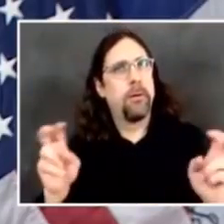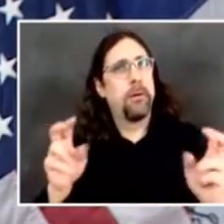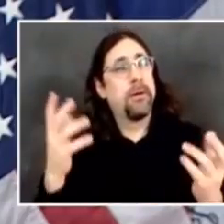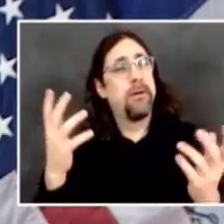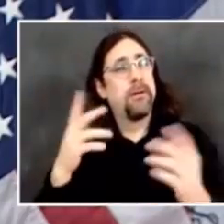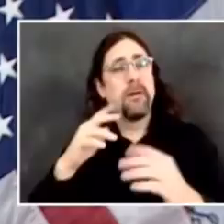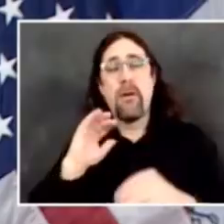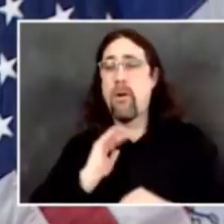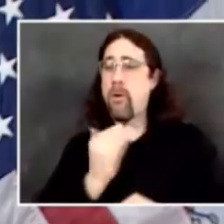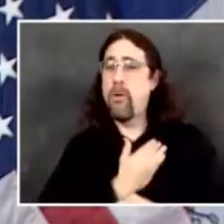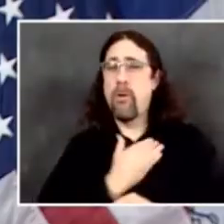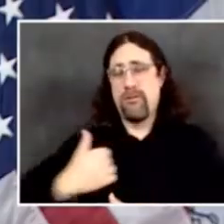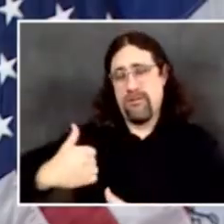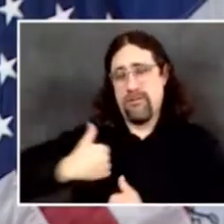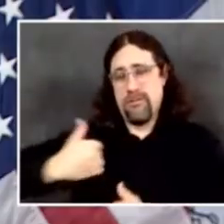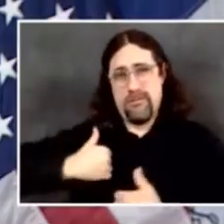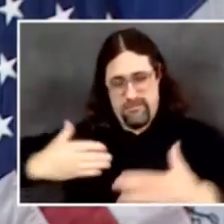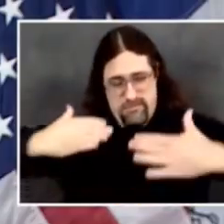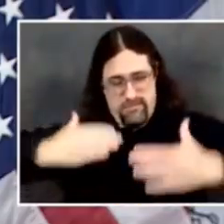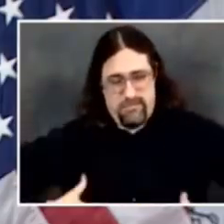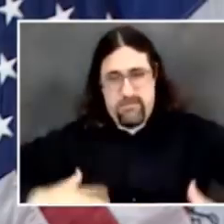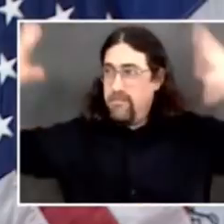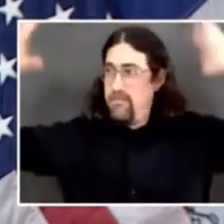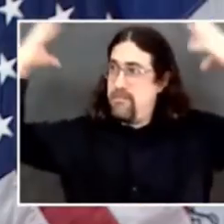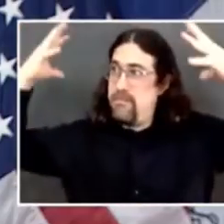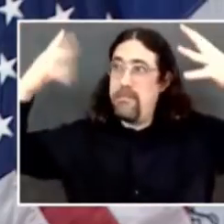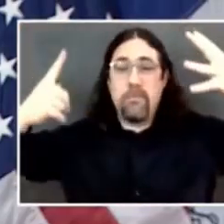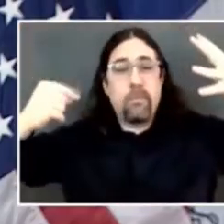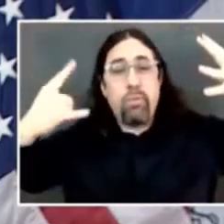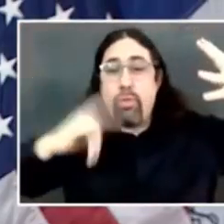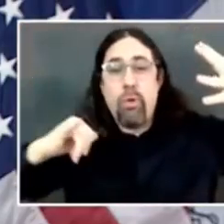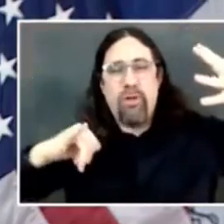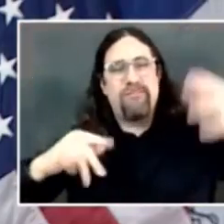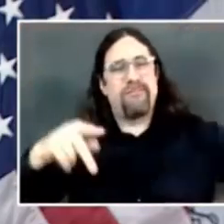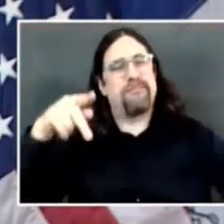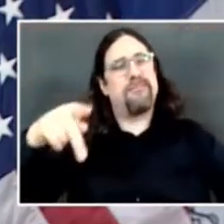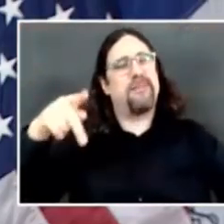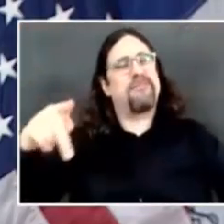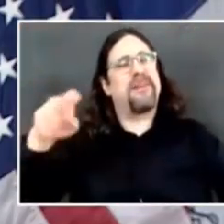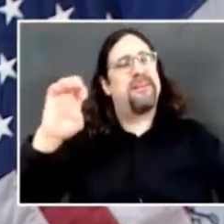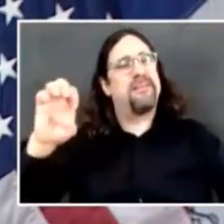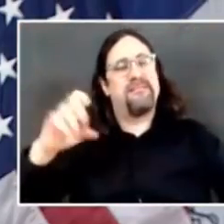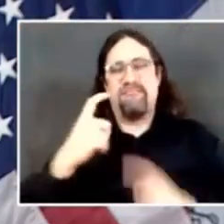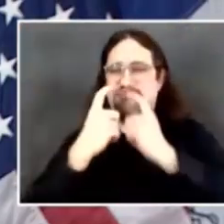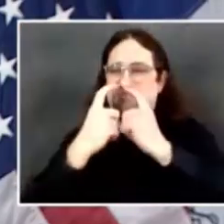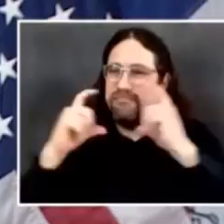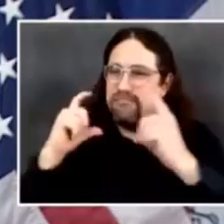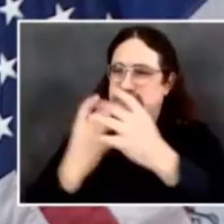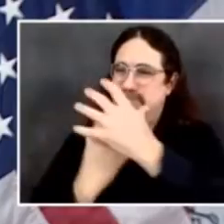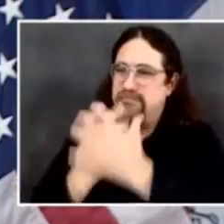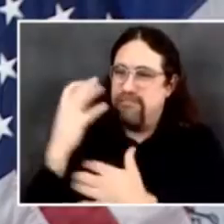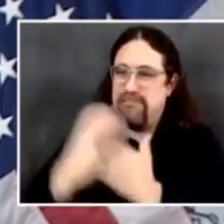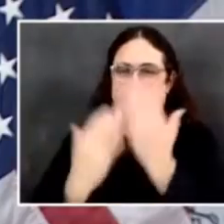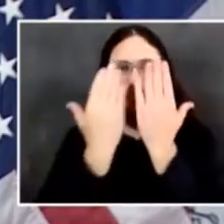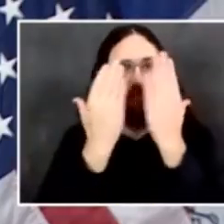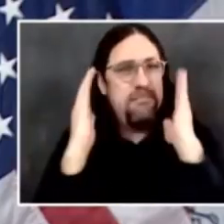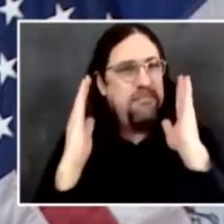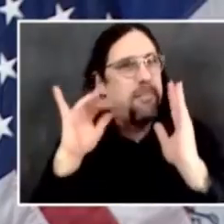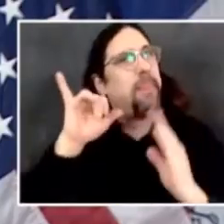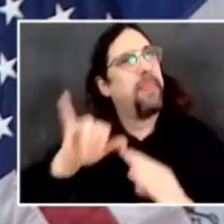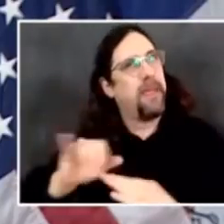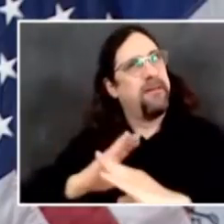much. That remains such a crucial piece of the picture. And remember, for a long